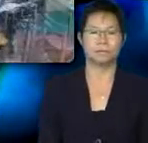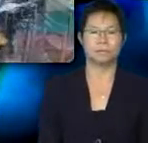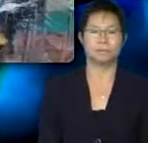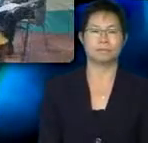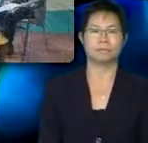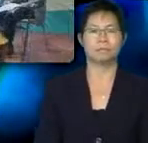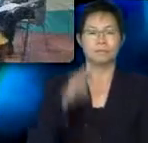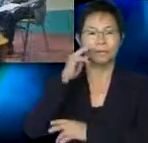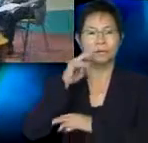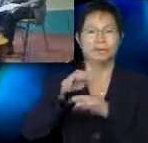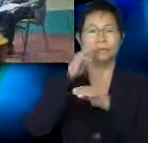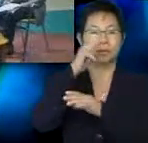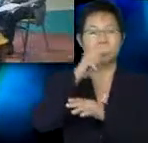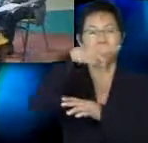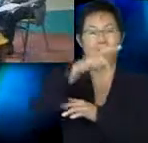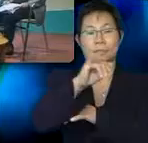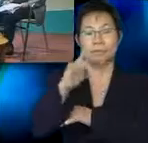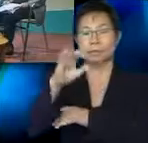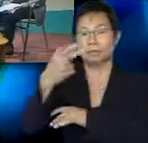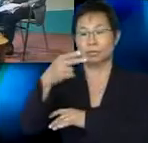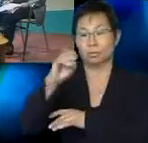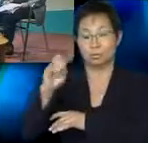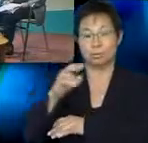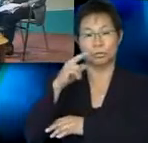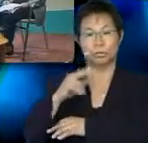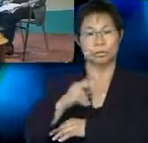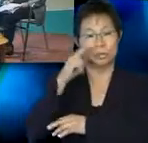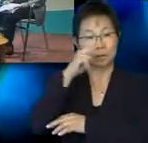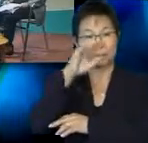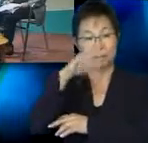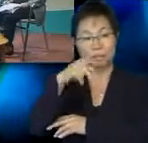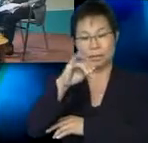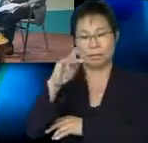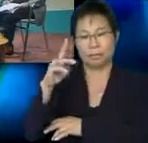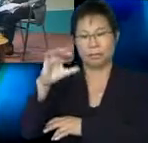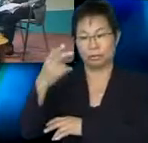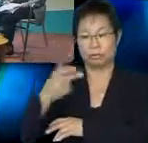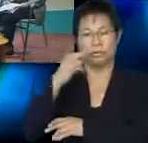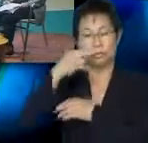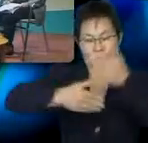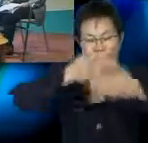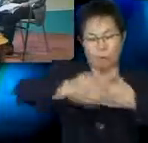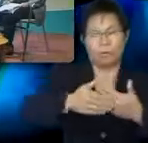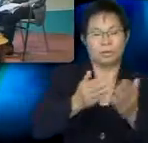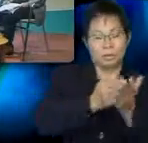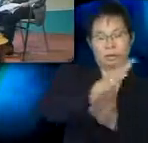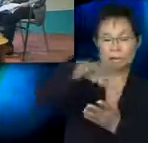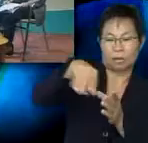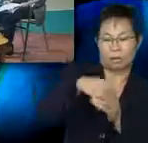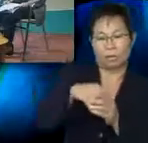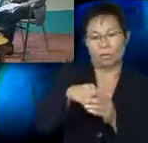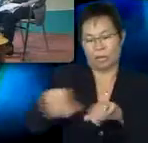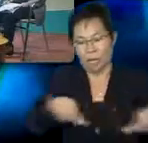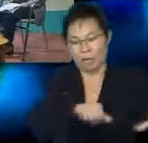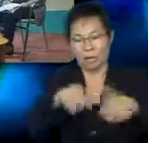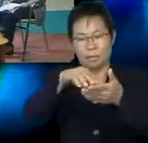You see, Pekchu, how we have seen the process of direct involvement, active participation,